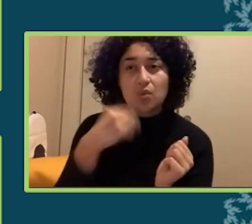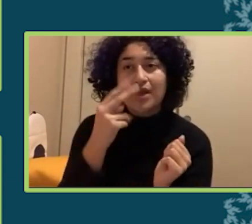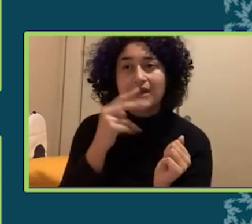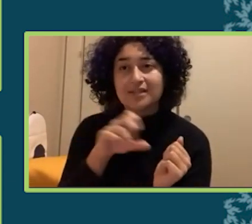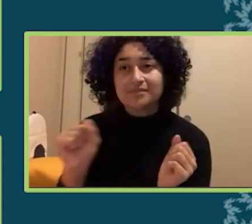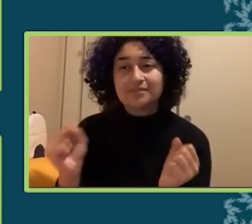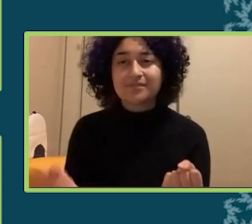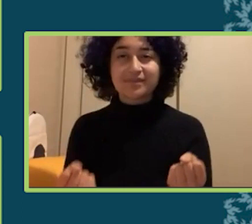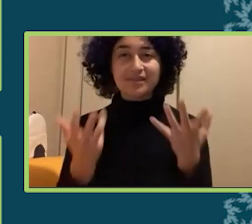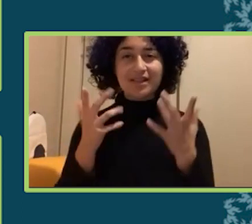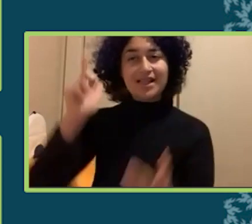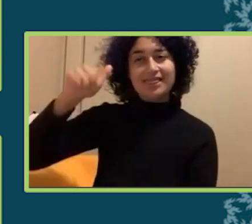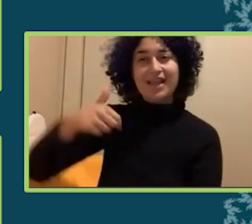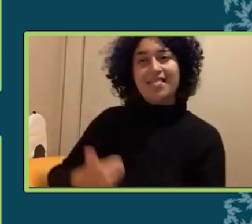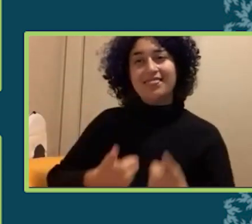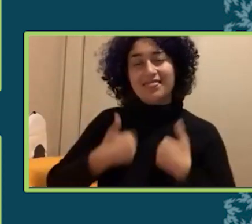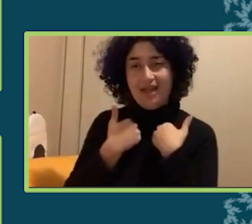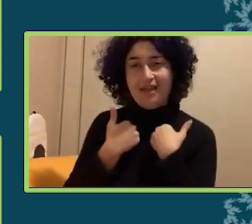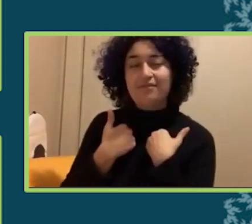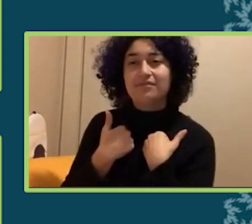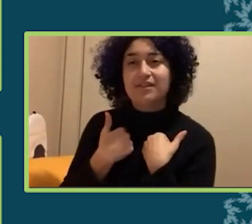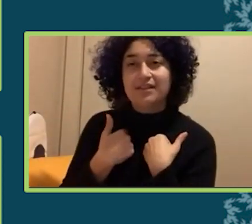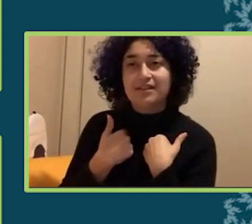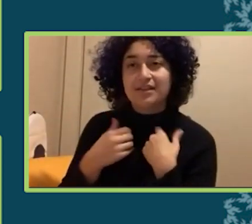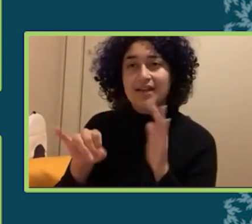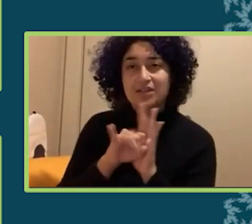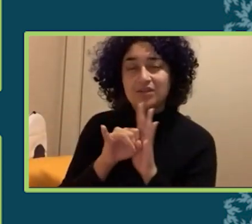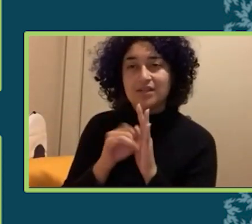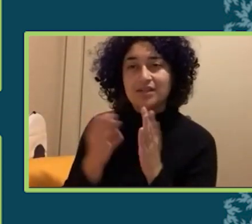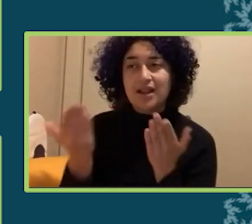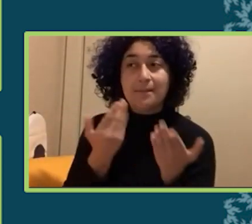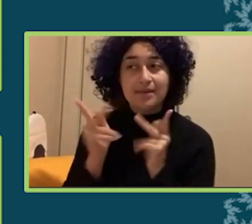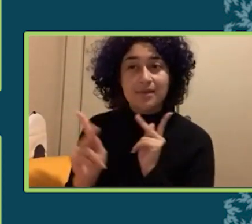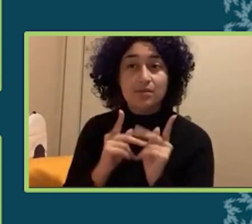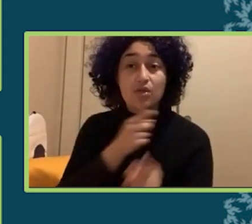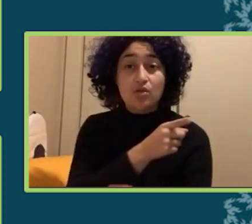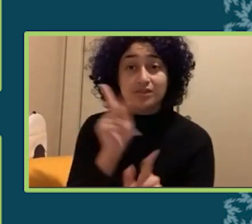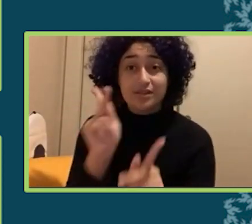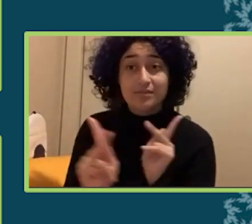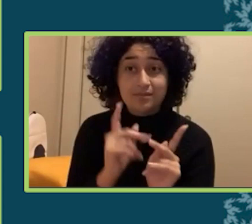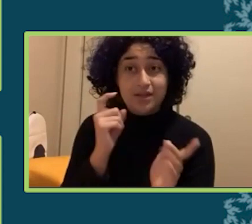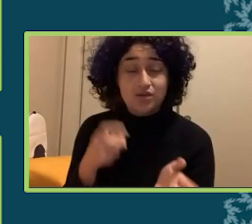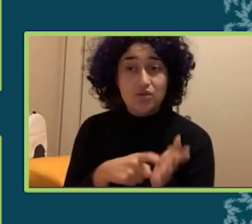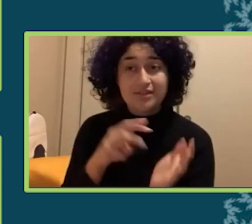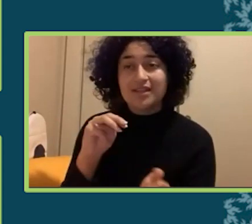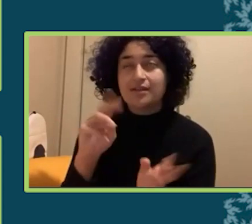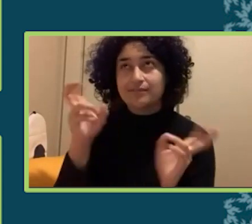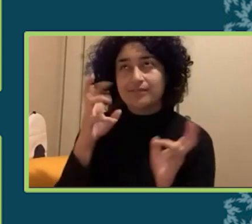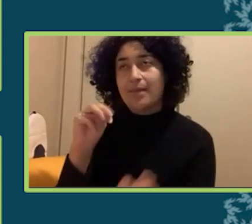a lot of late in life diagnosis that are coming to people, and those are the people that are noticing the matrix, so to speak,